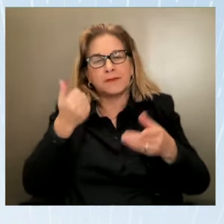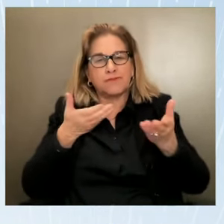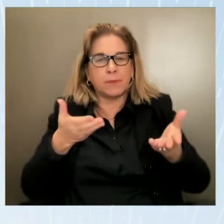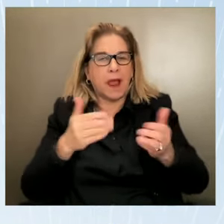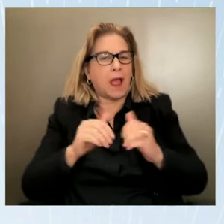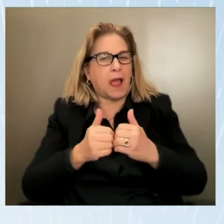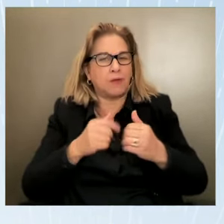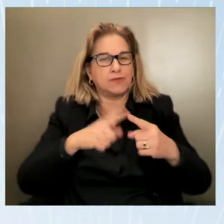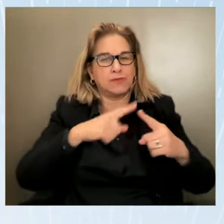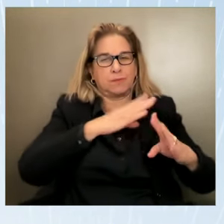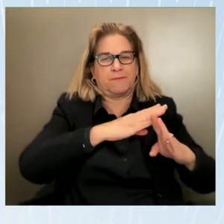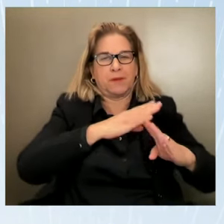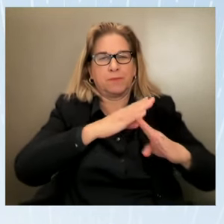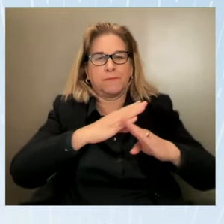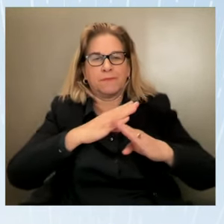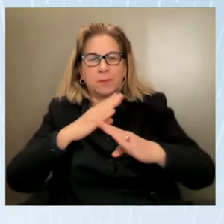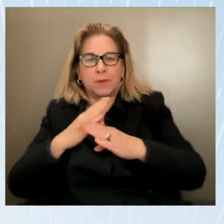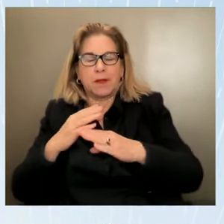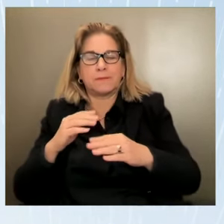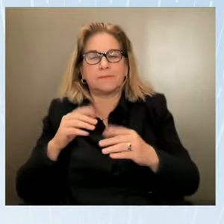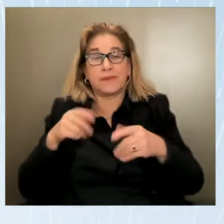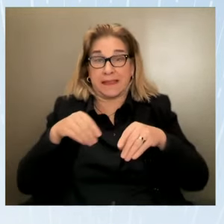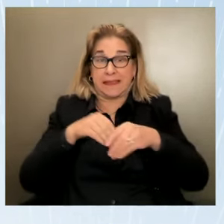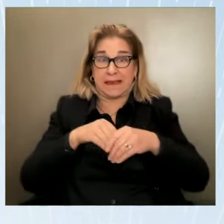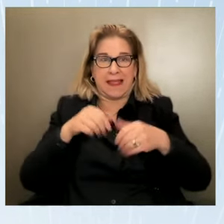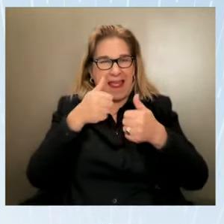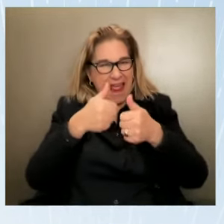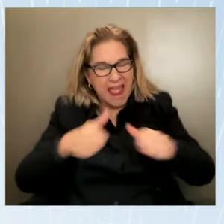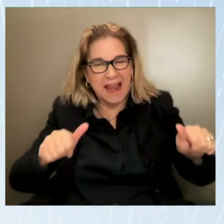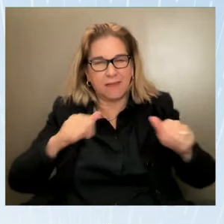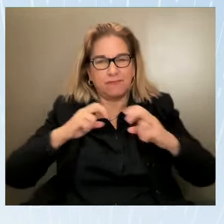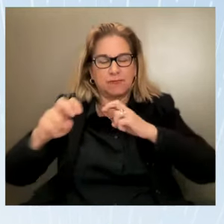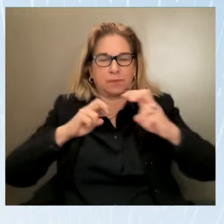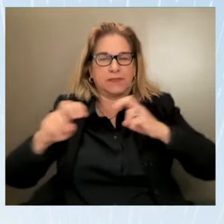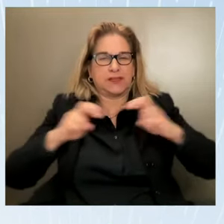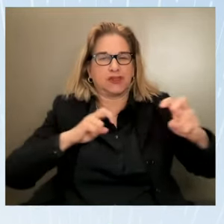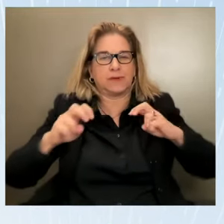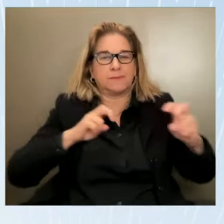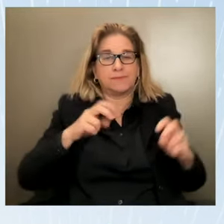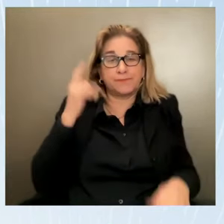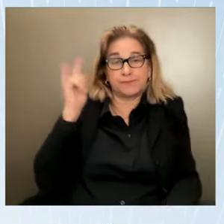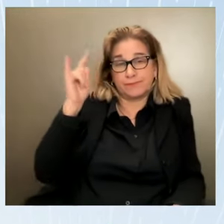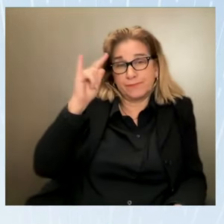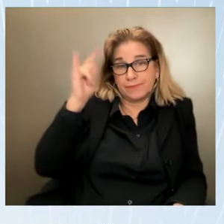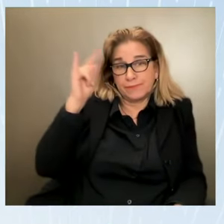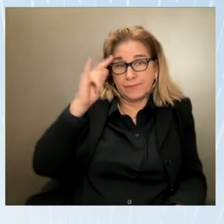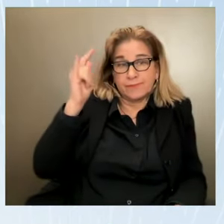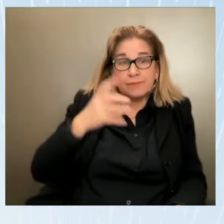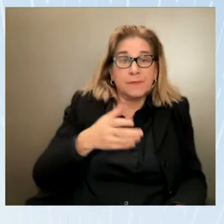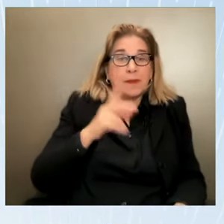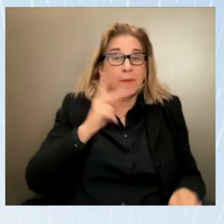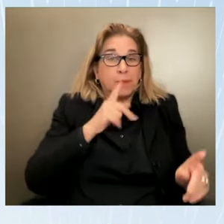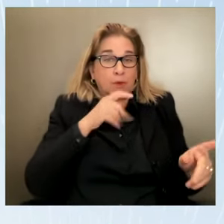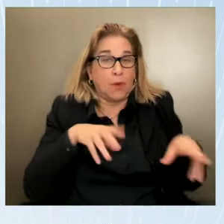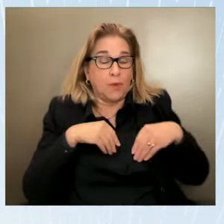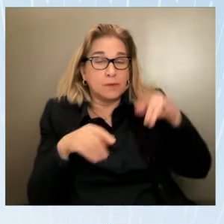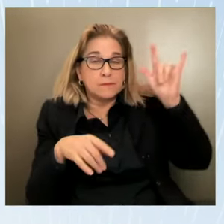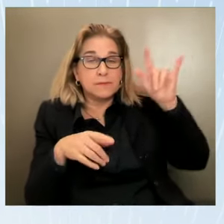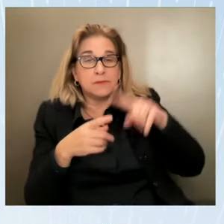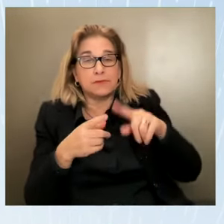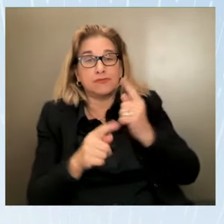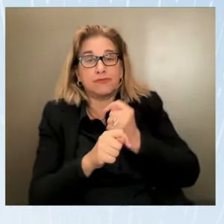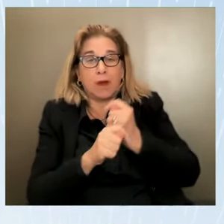and operators of aircraft, airports, truck stops, buses, trains, and stations to advertise that national